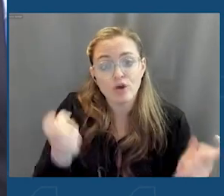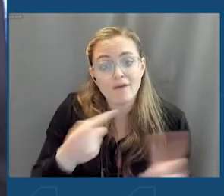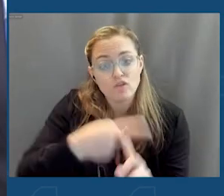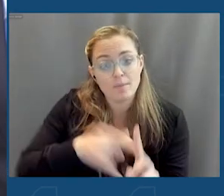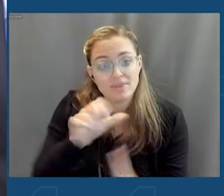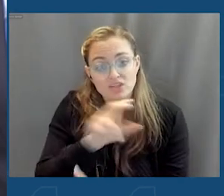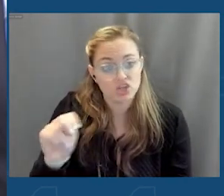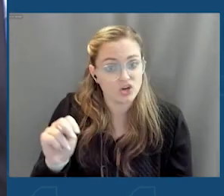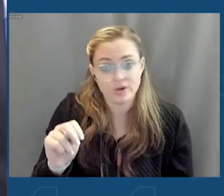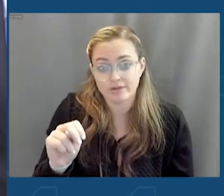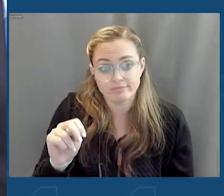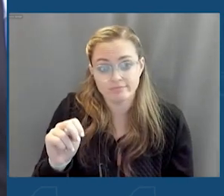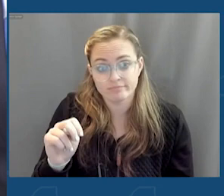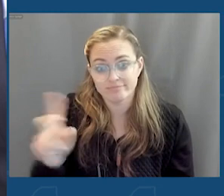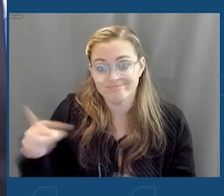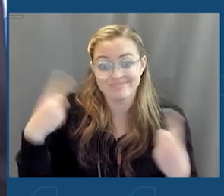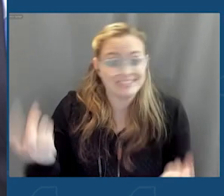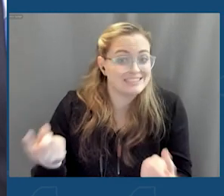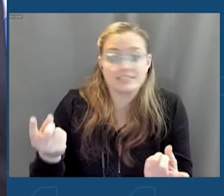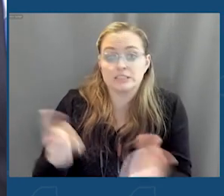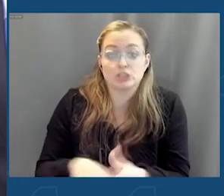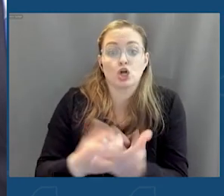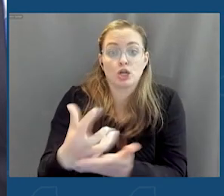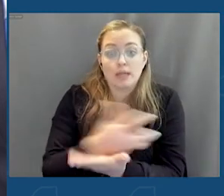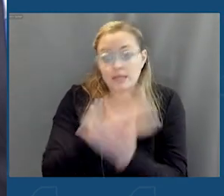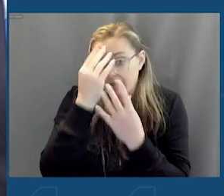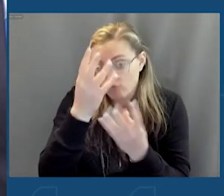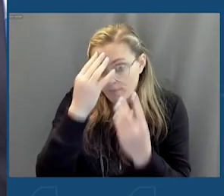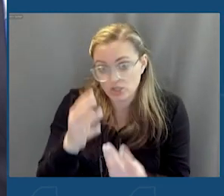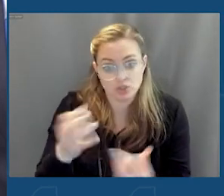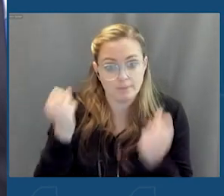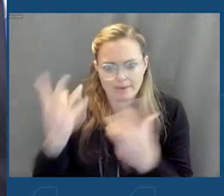January since we started collecting data many, many decades ago.